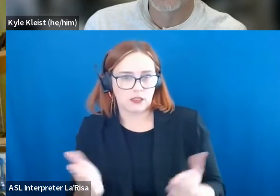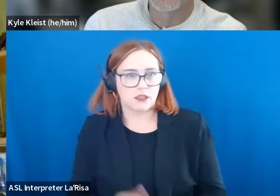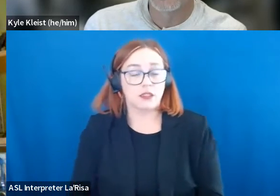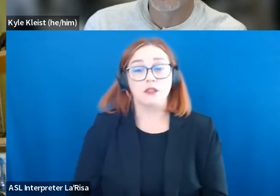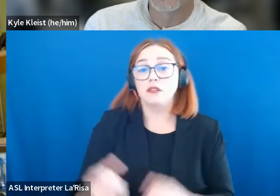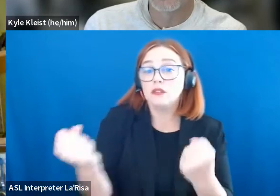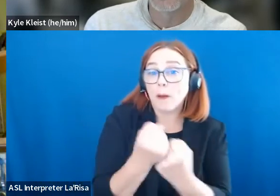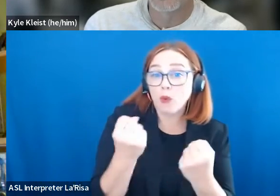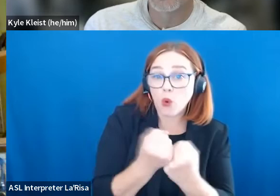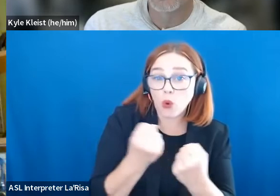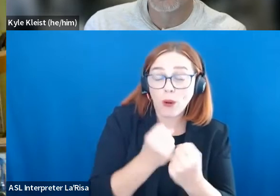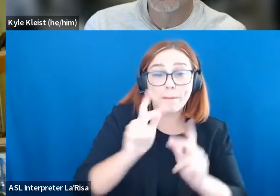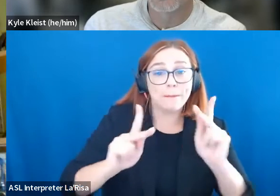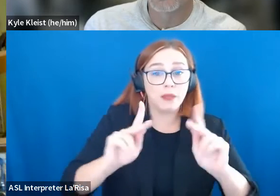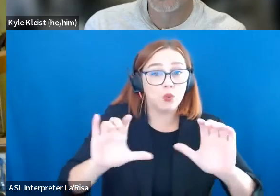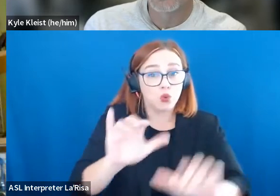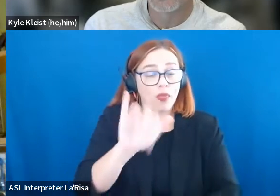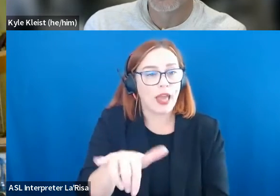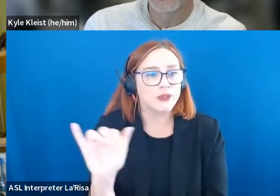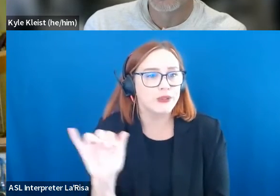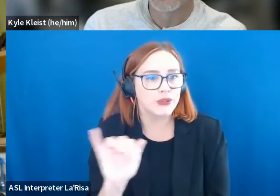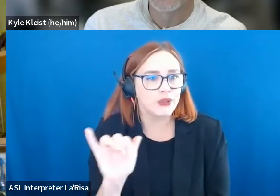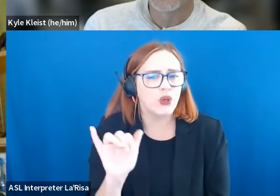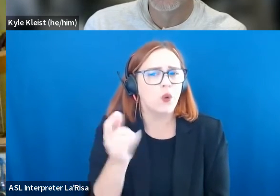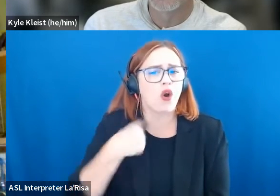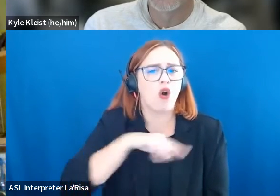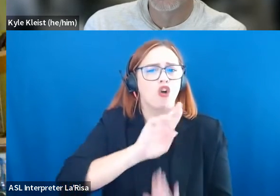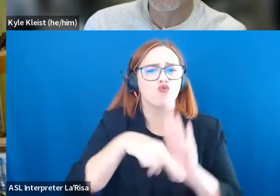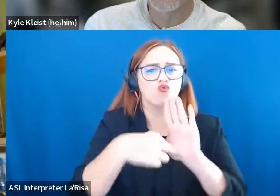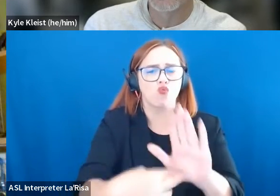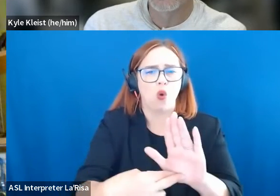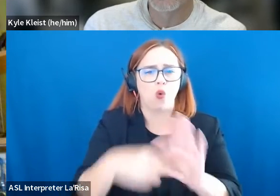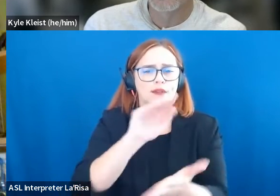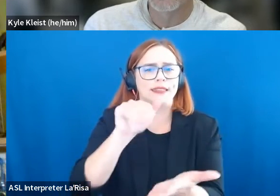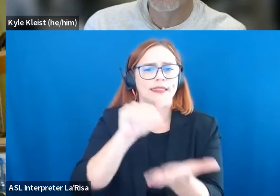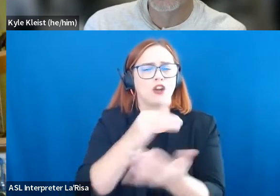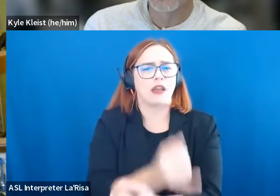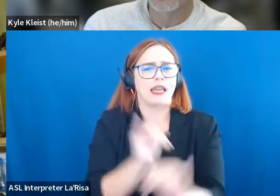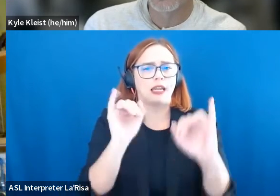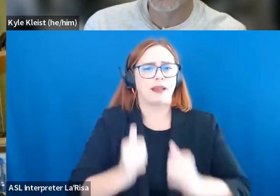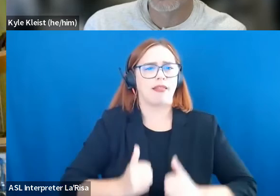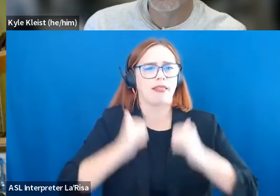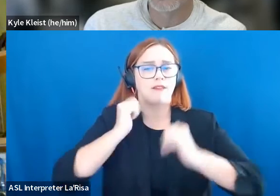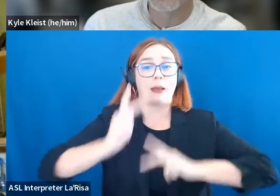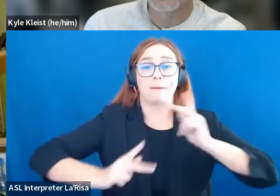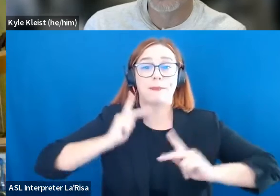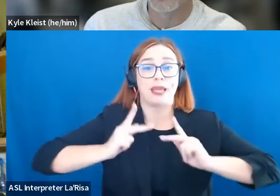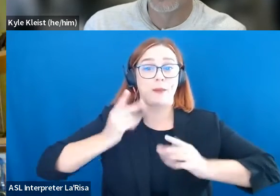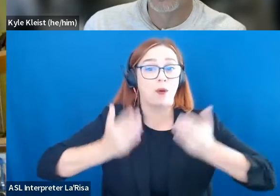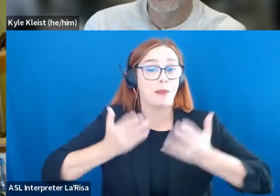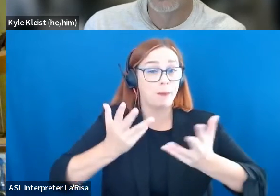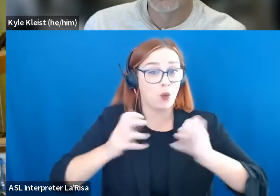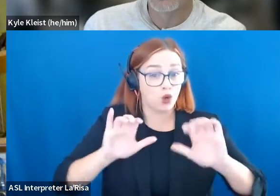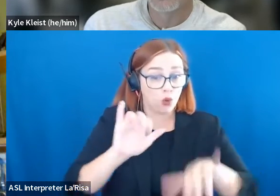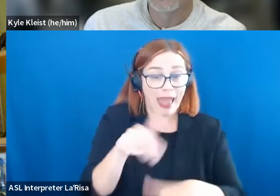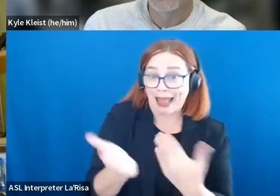to do that, I think, is as our role as Centers for Independent Living. People may want to do that stuff anyway, or maybe